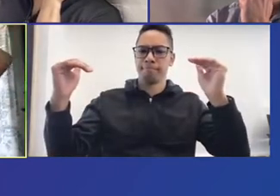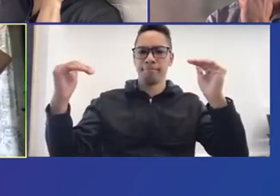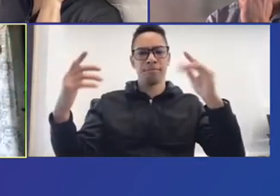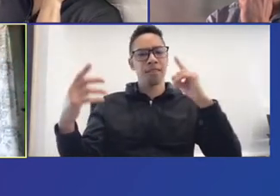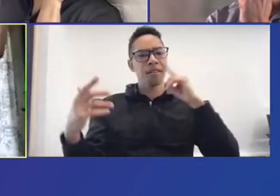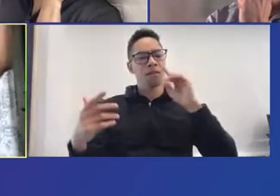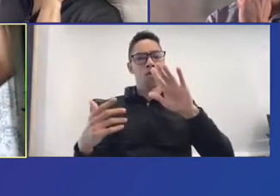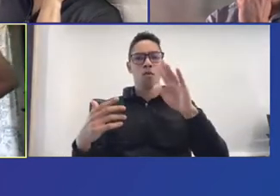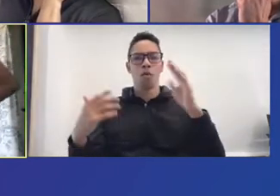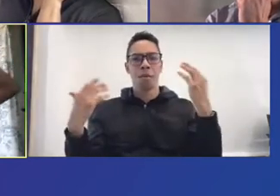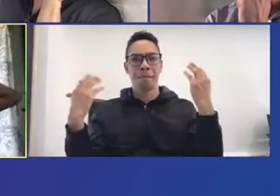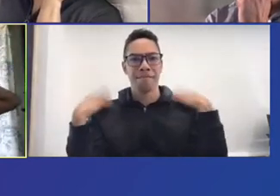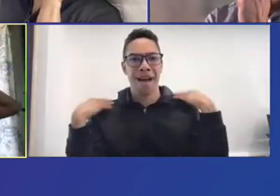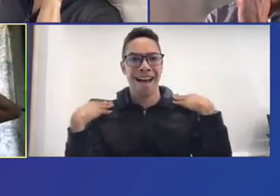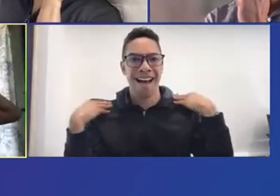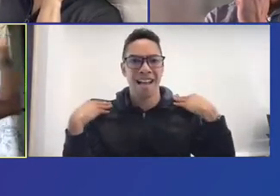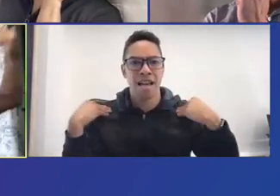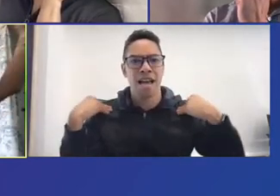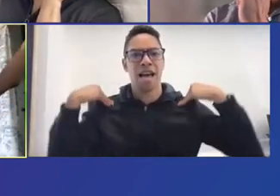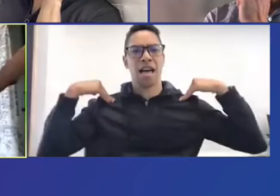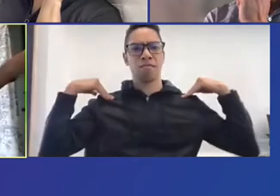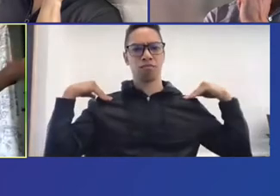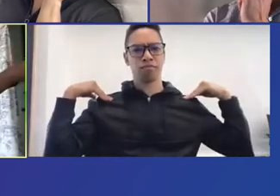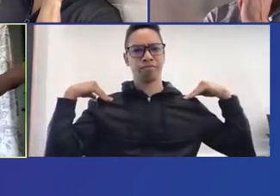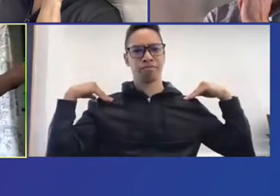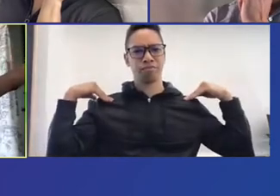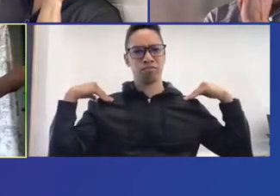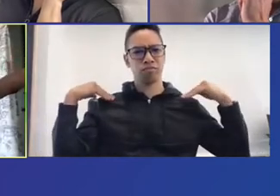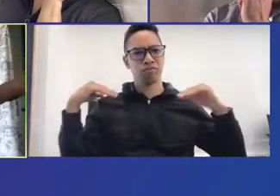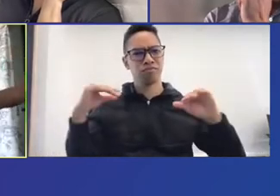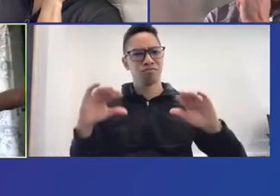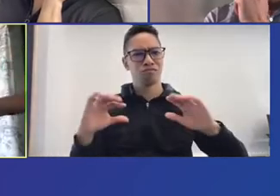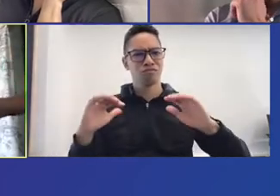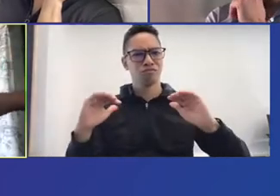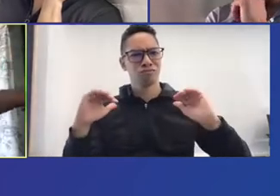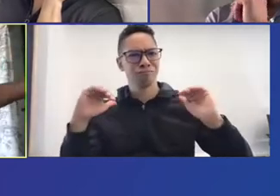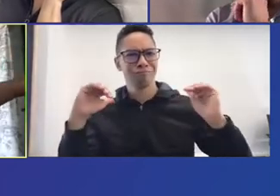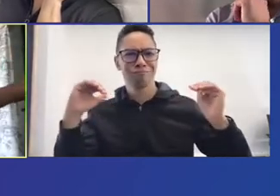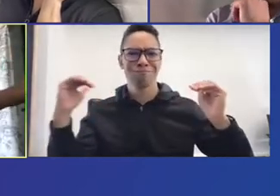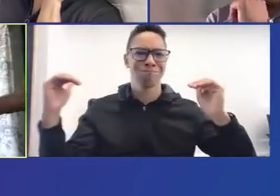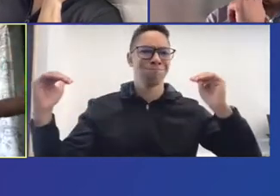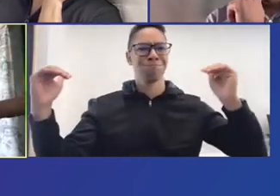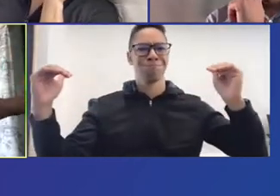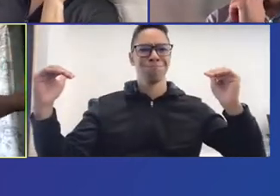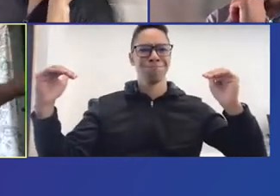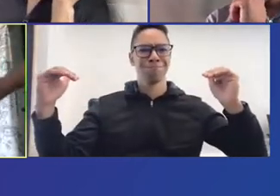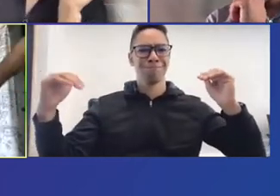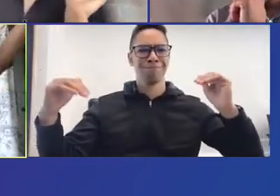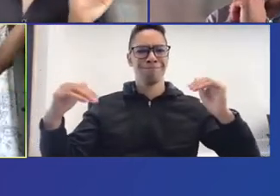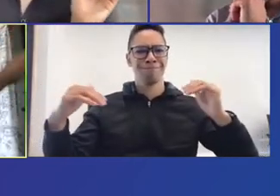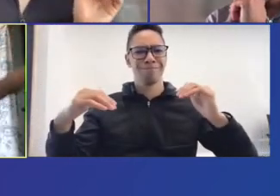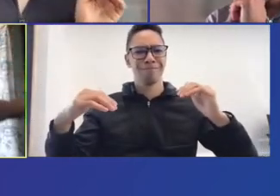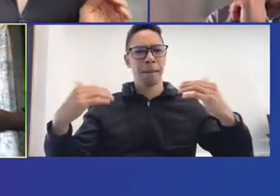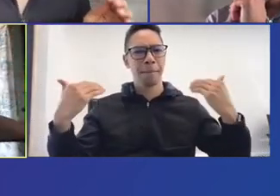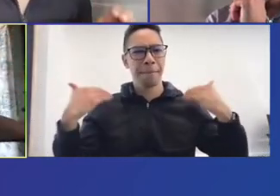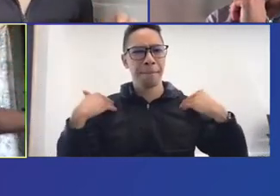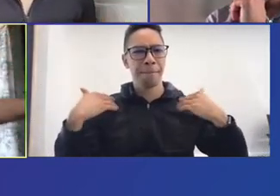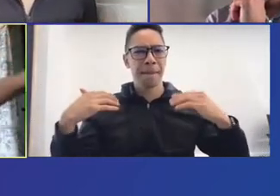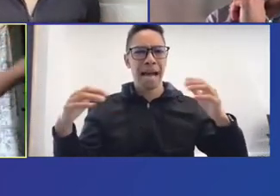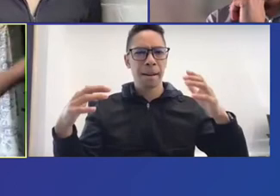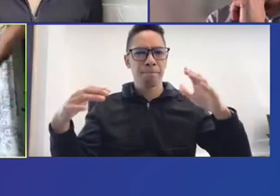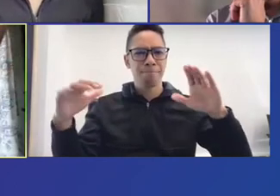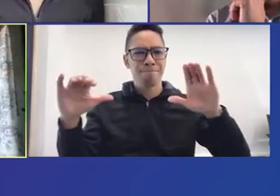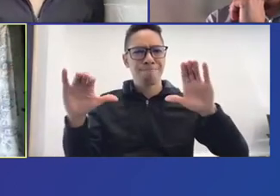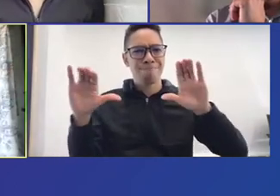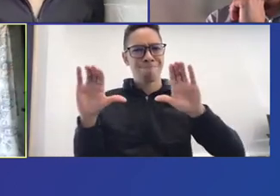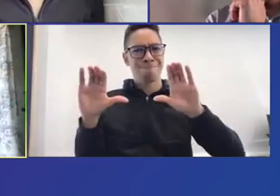of your back, of the deltoid, you know, compressing your trap to get your arm lifted